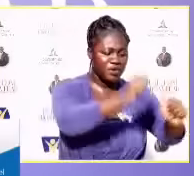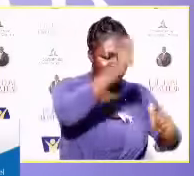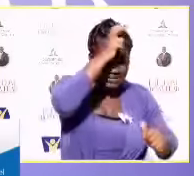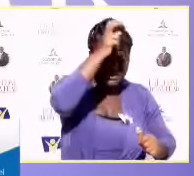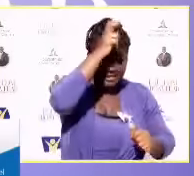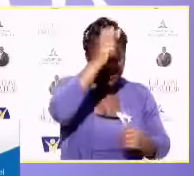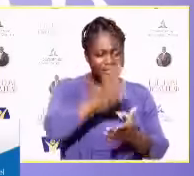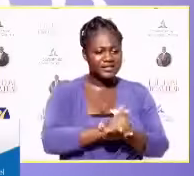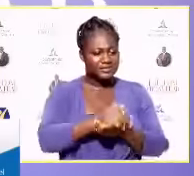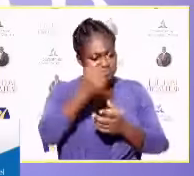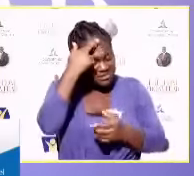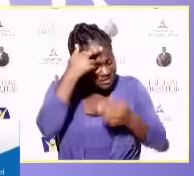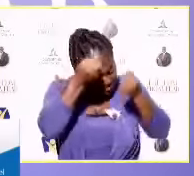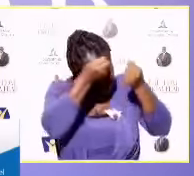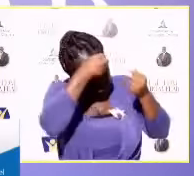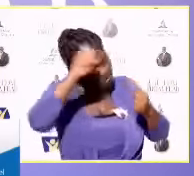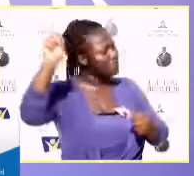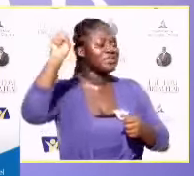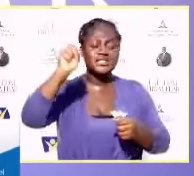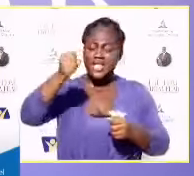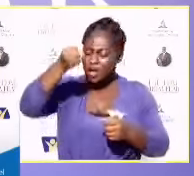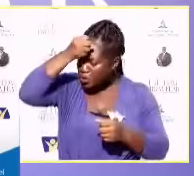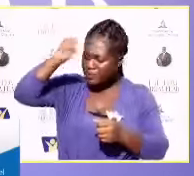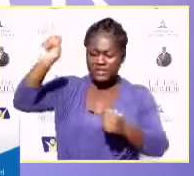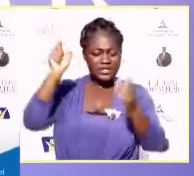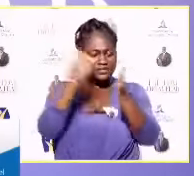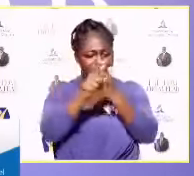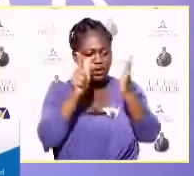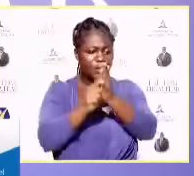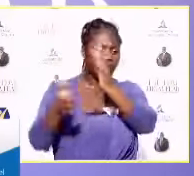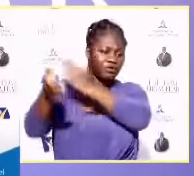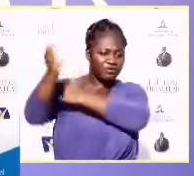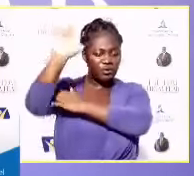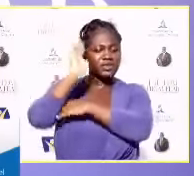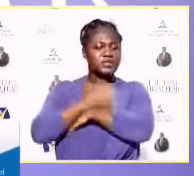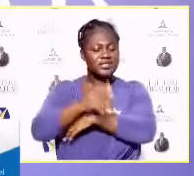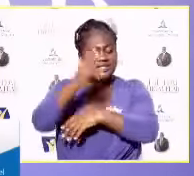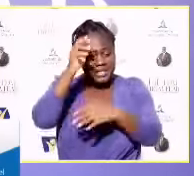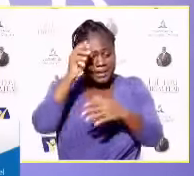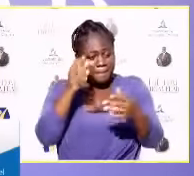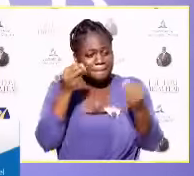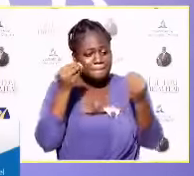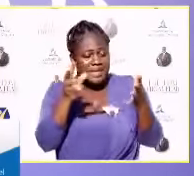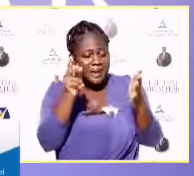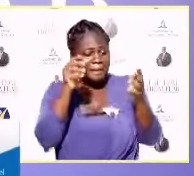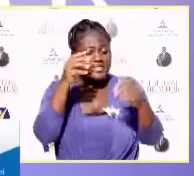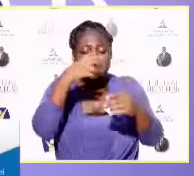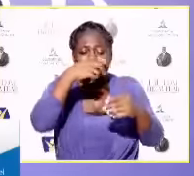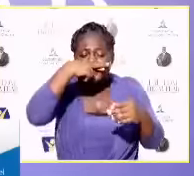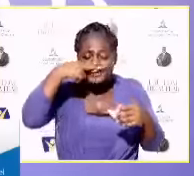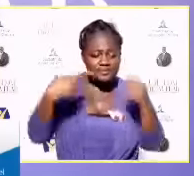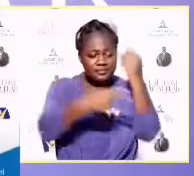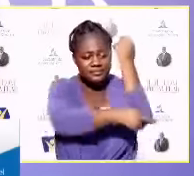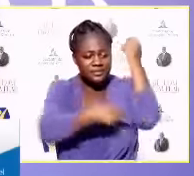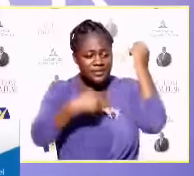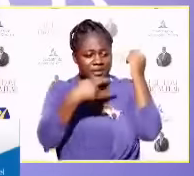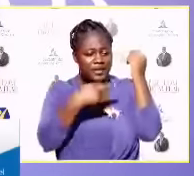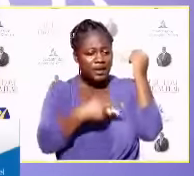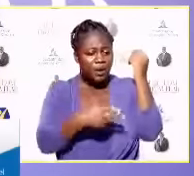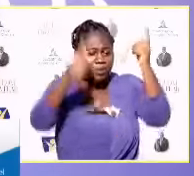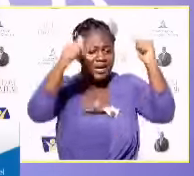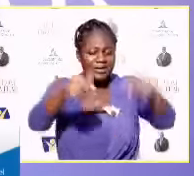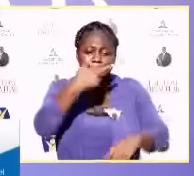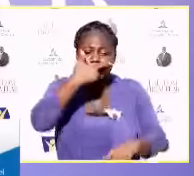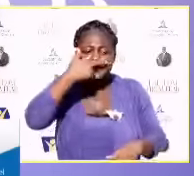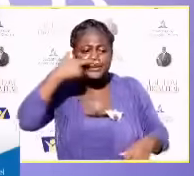through disobedience. Jesus said, the thief comes to steal, to kill,